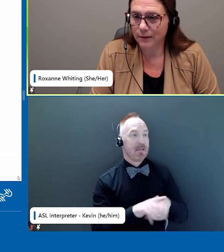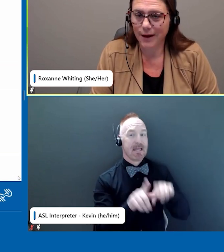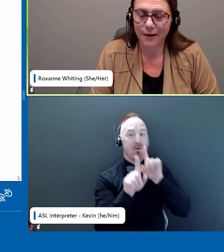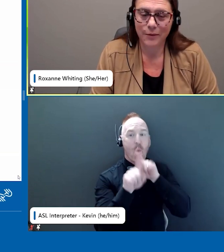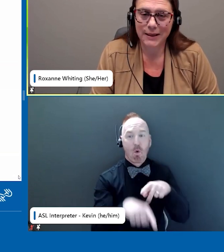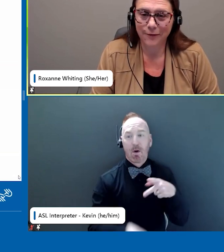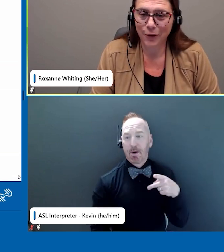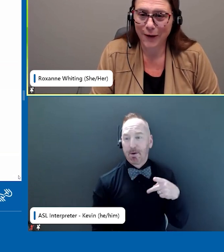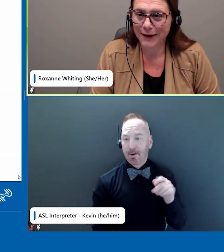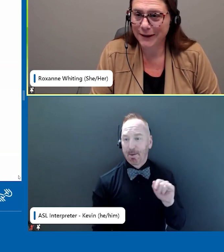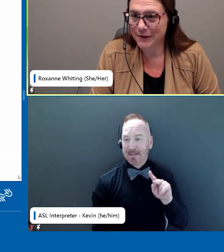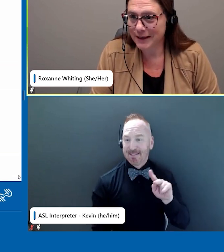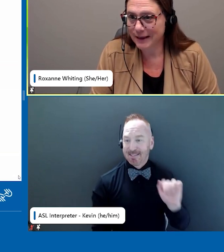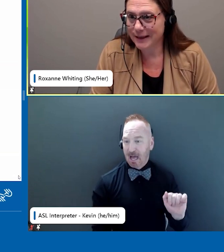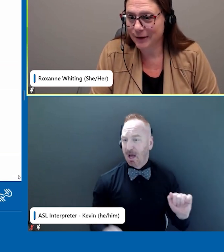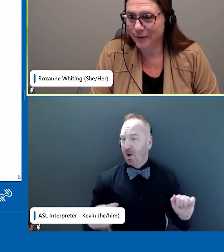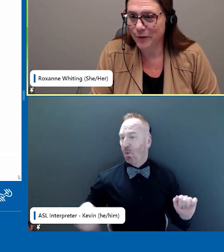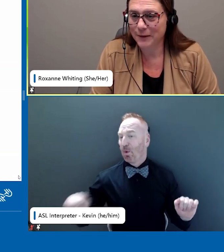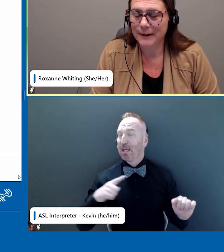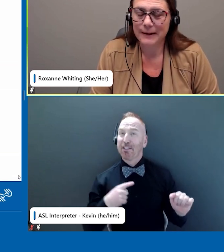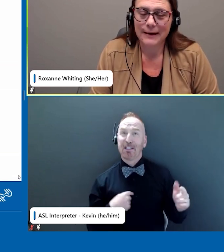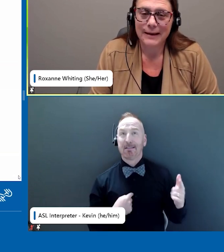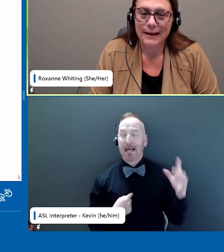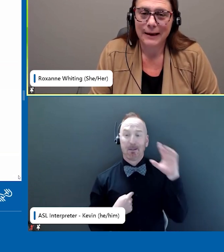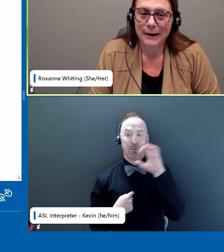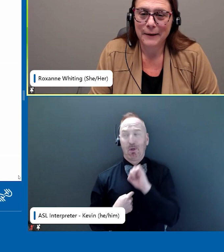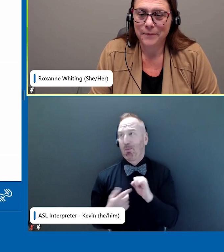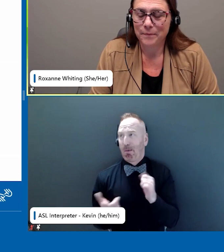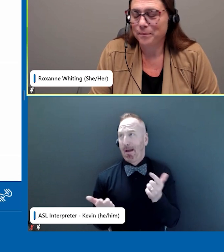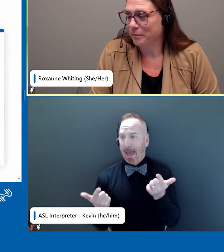that we take for granted using the telephone.